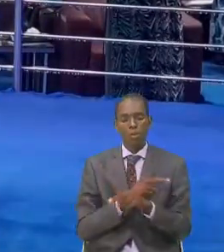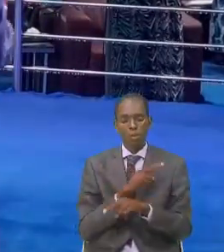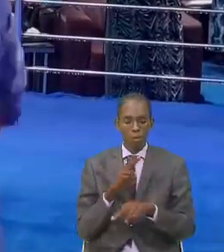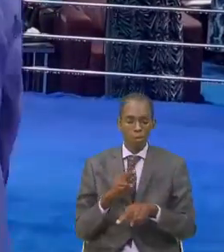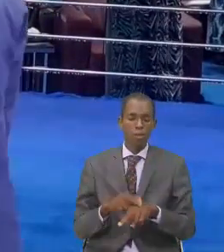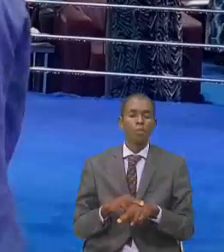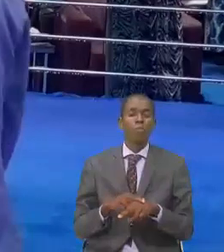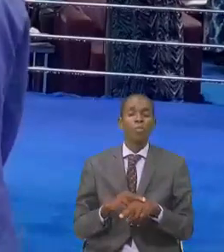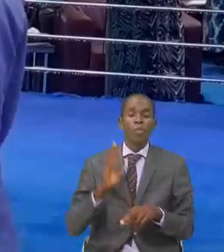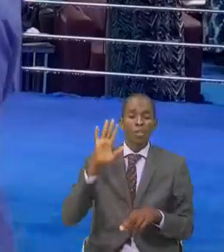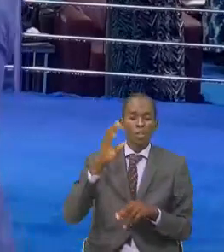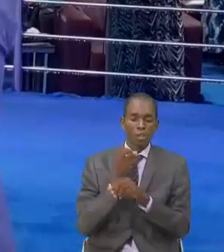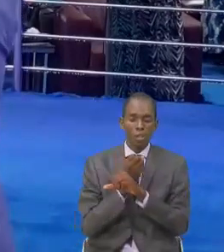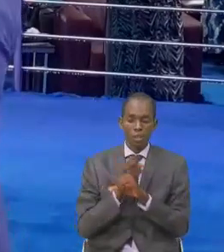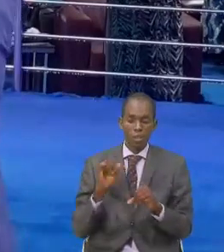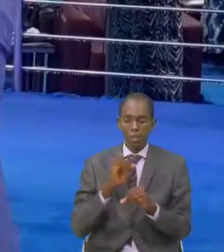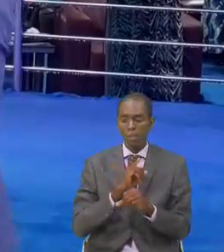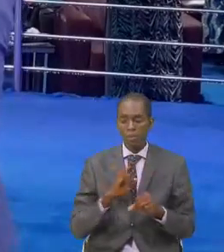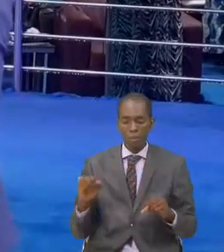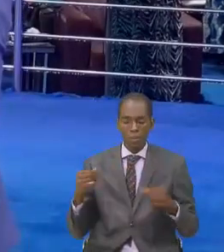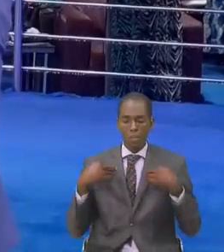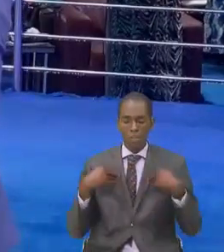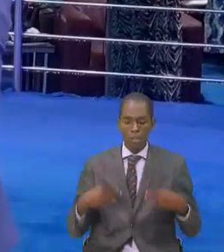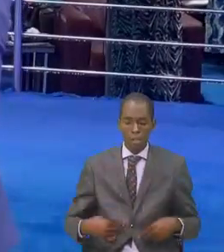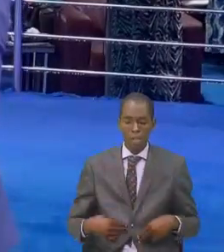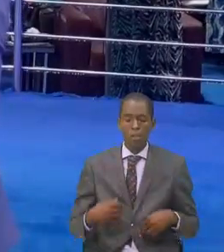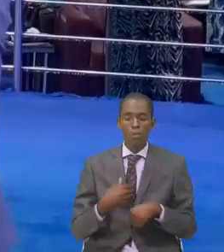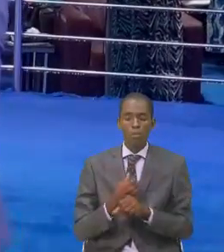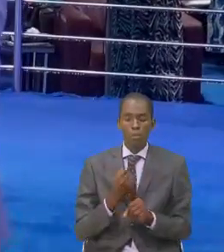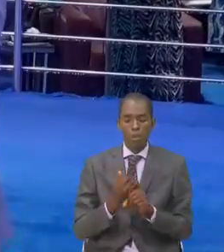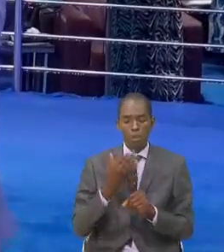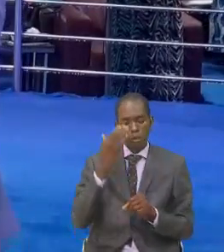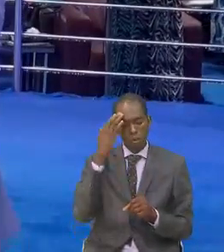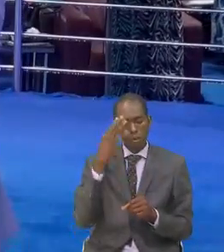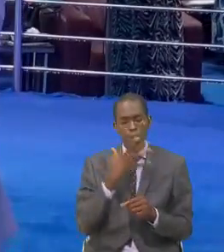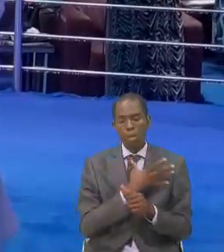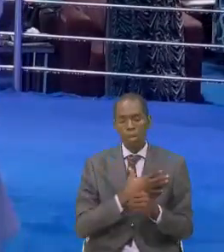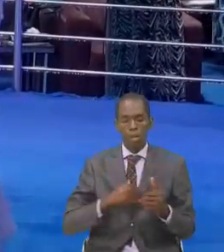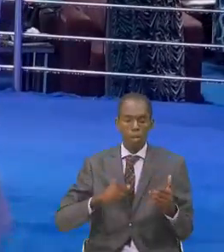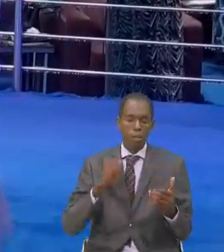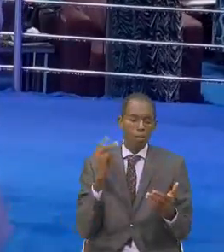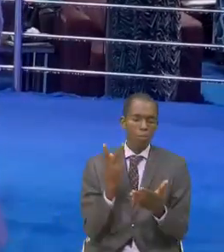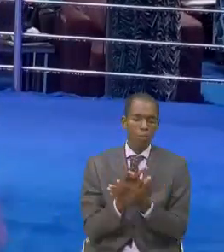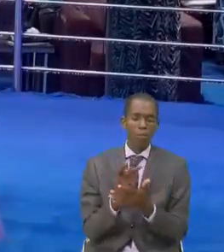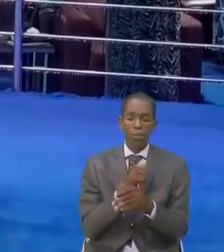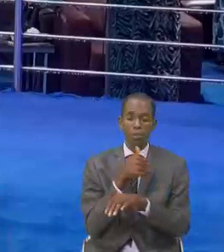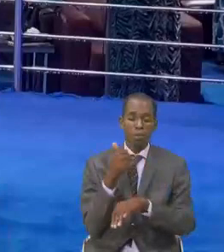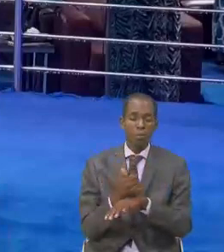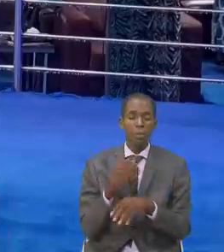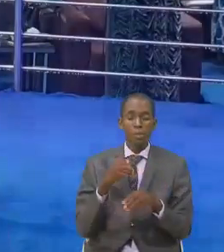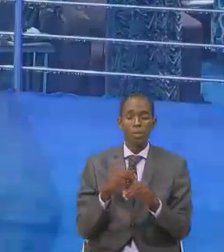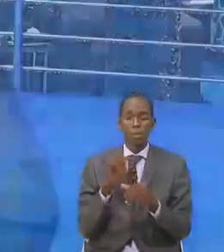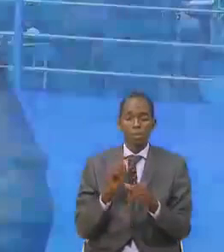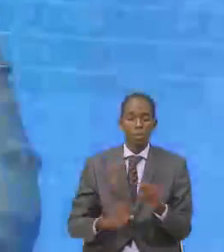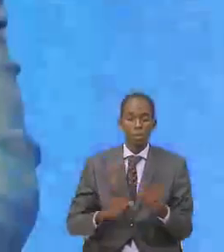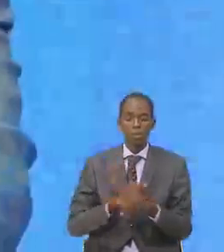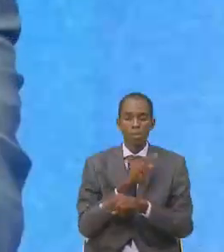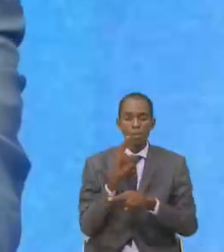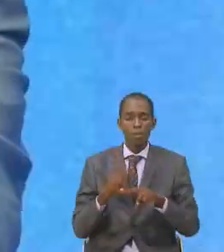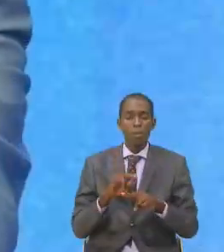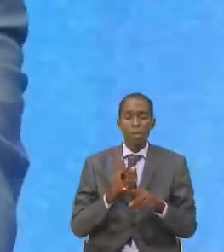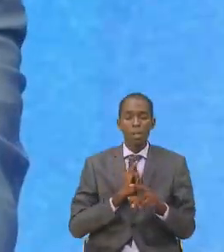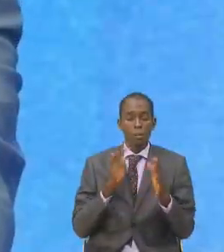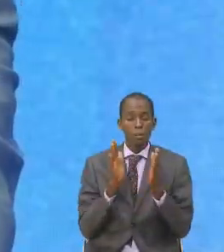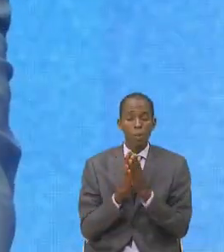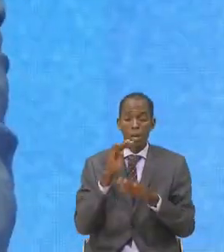all nations. Your saving health made known, revealed, and confirmed